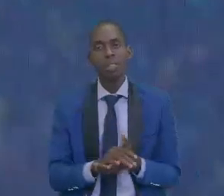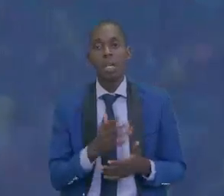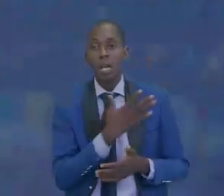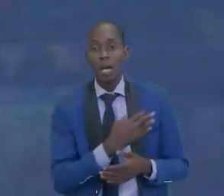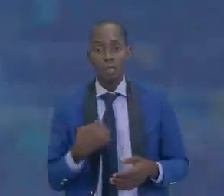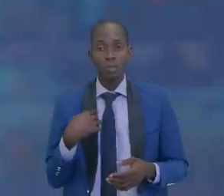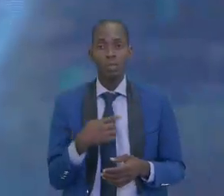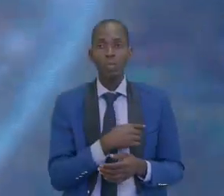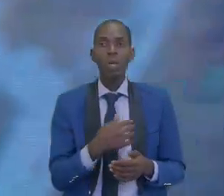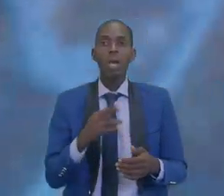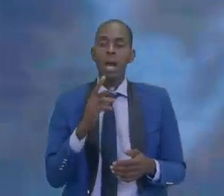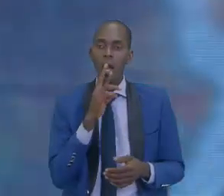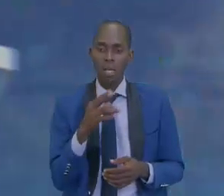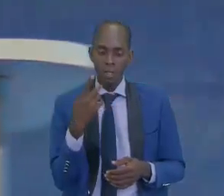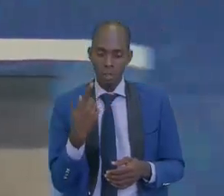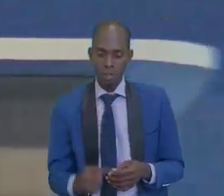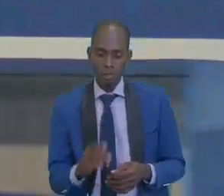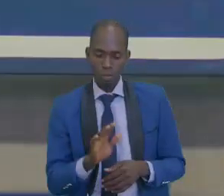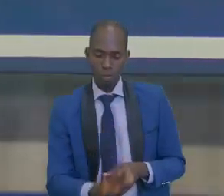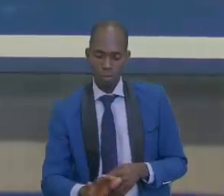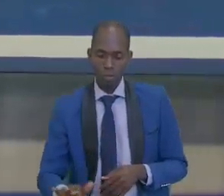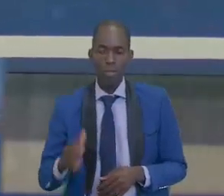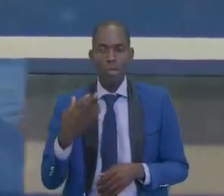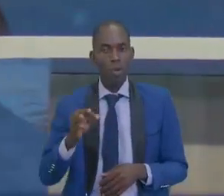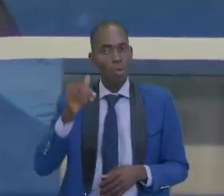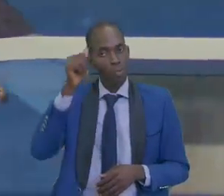the offspring of Adam and Eve.